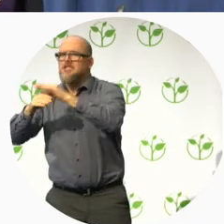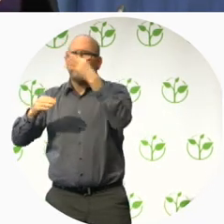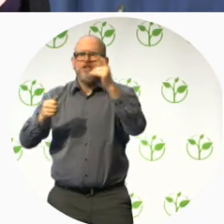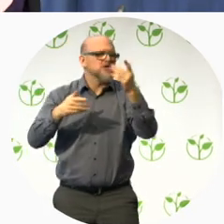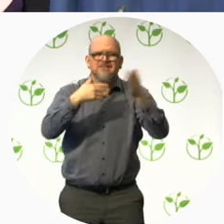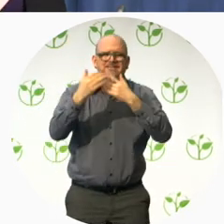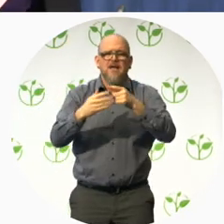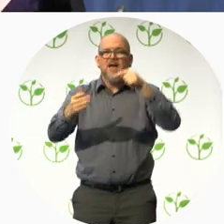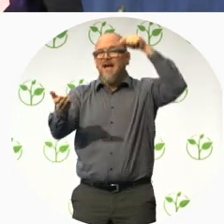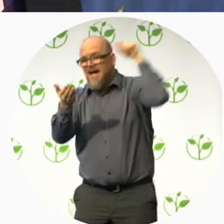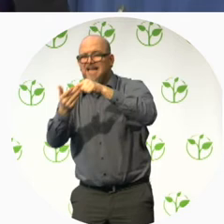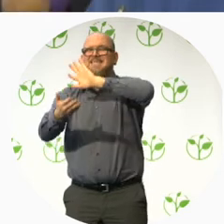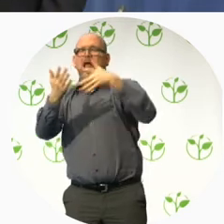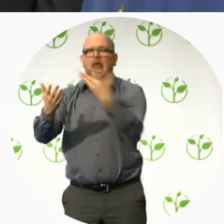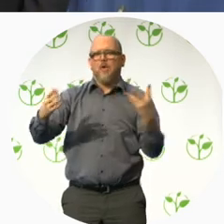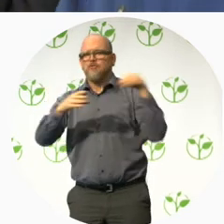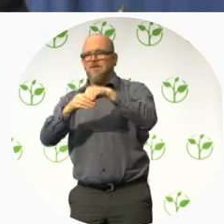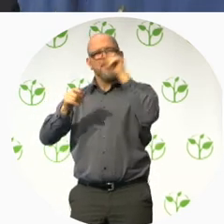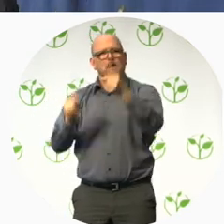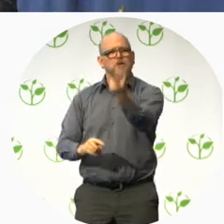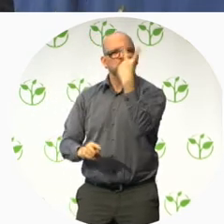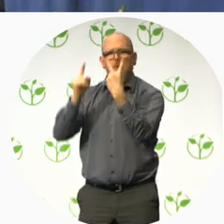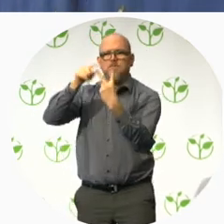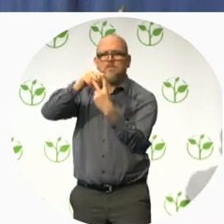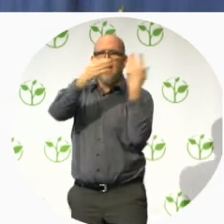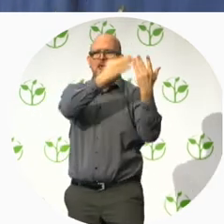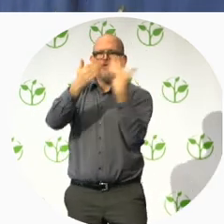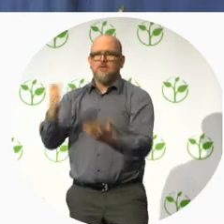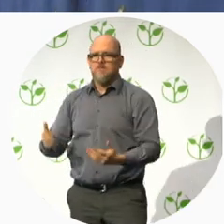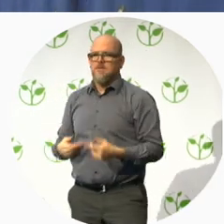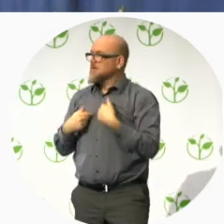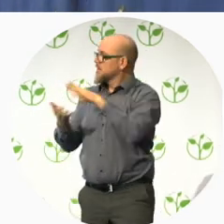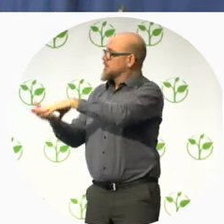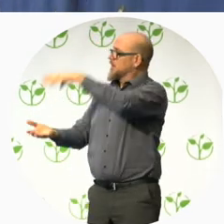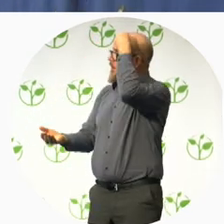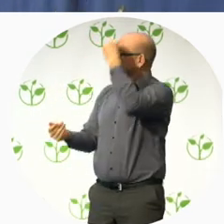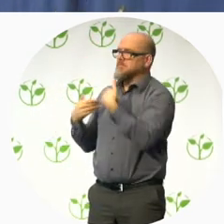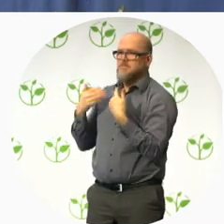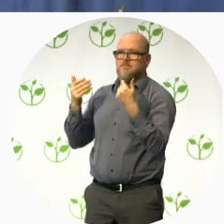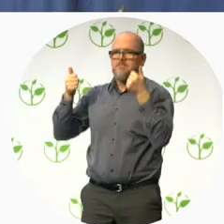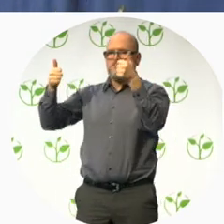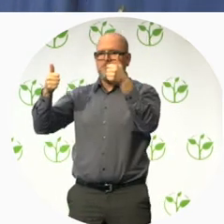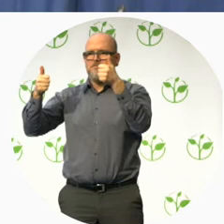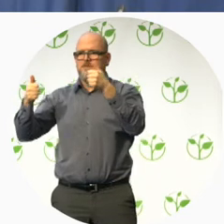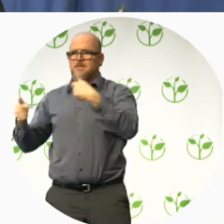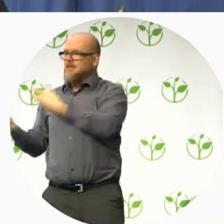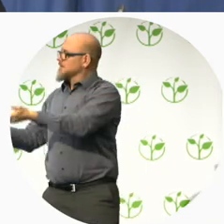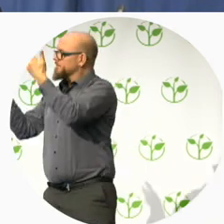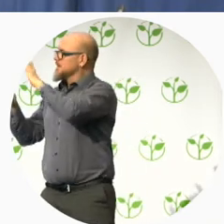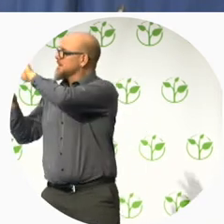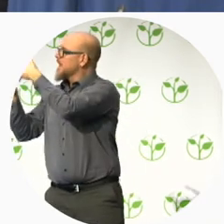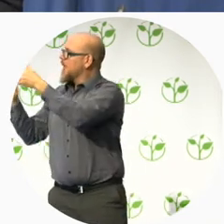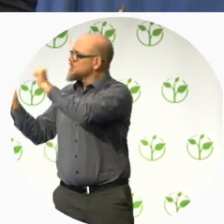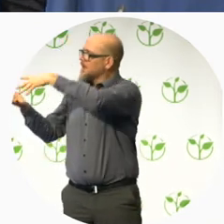person with an identity with the deaf community. And this is, we are inviting you to learn